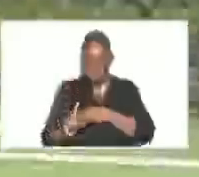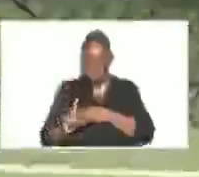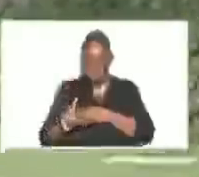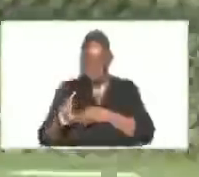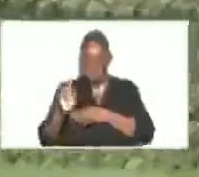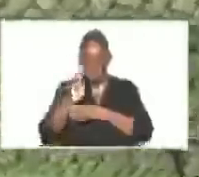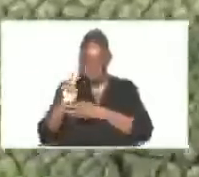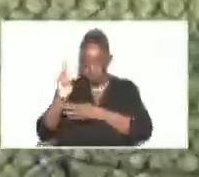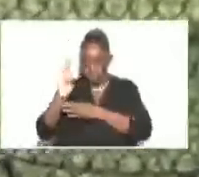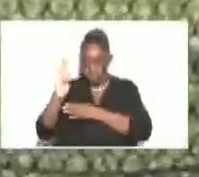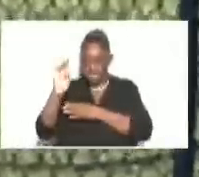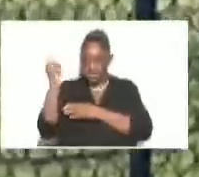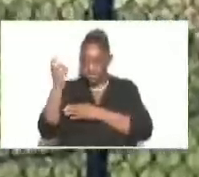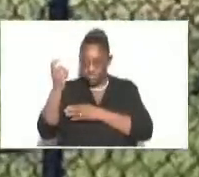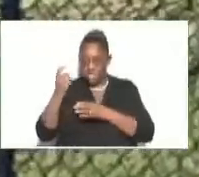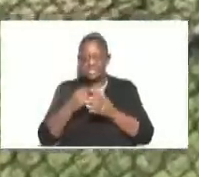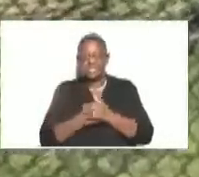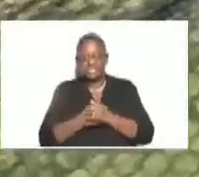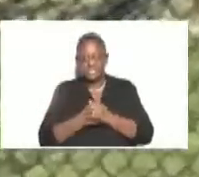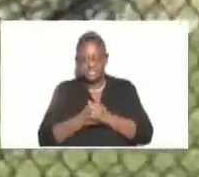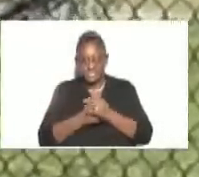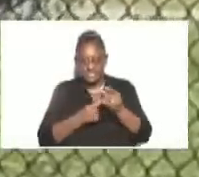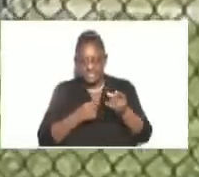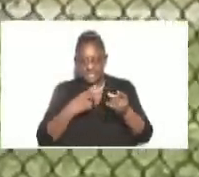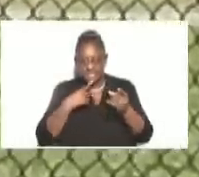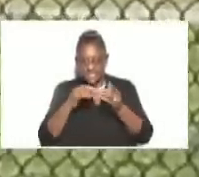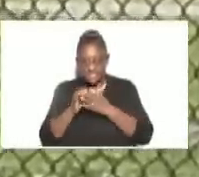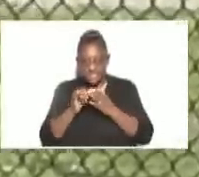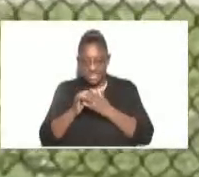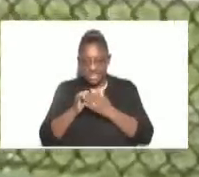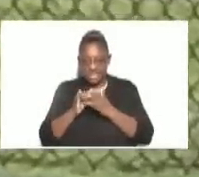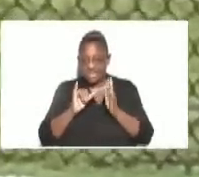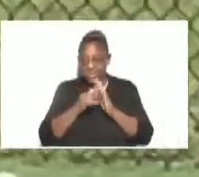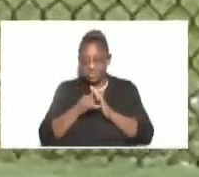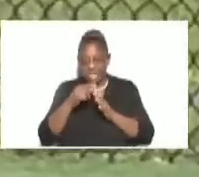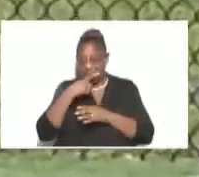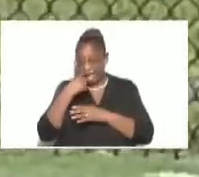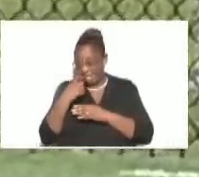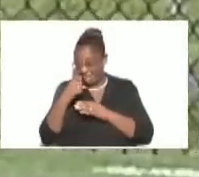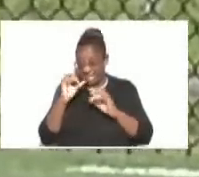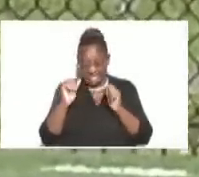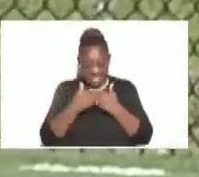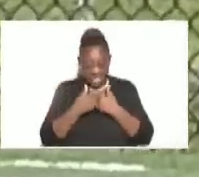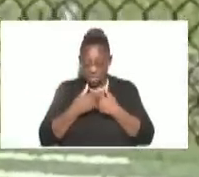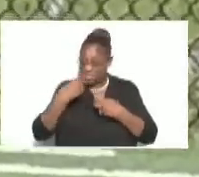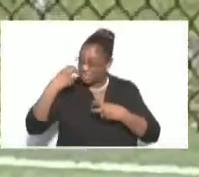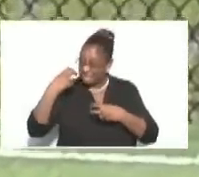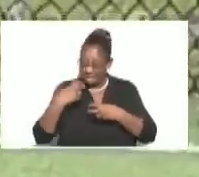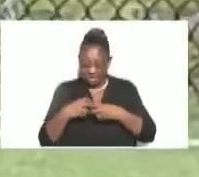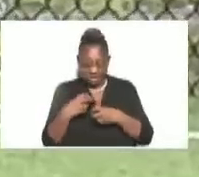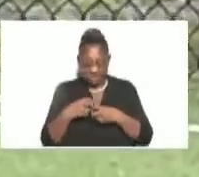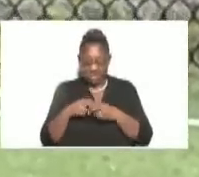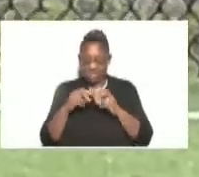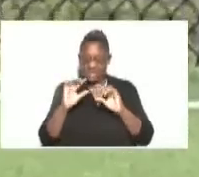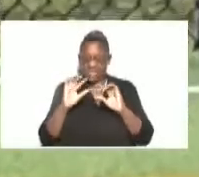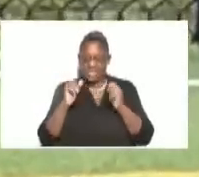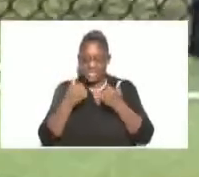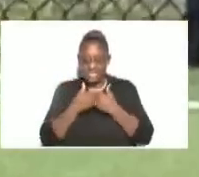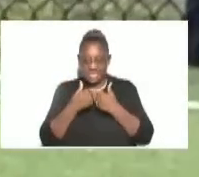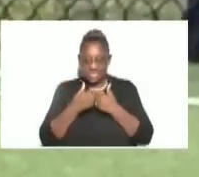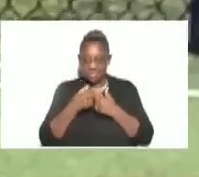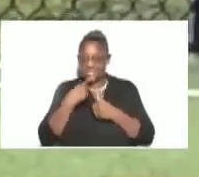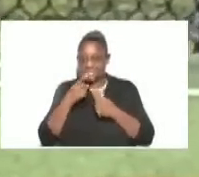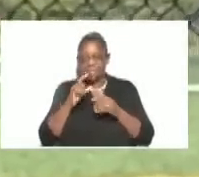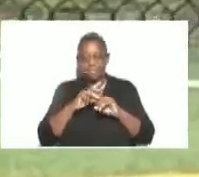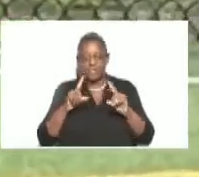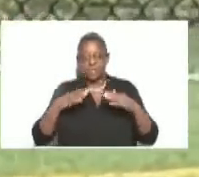and UB gets the win. It was a war. It was a very ugly game. It was a very hard-fought game. And I couldn't be